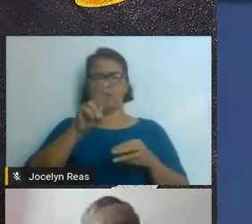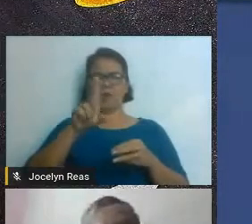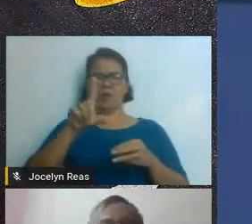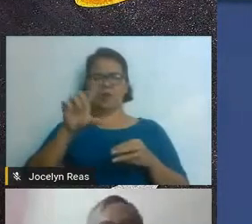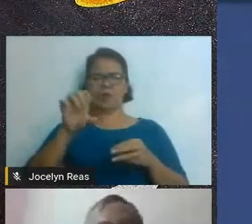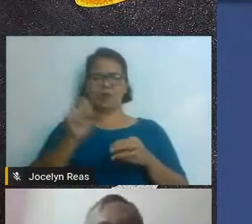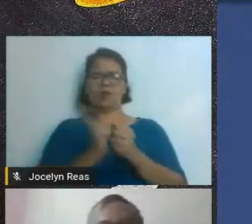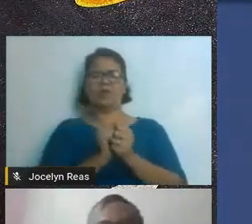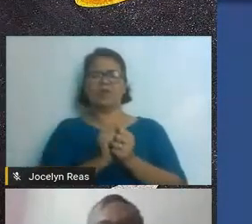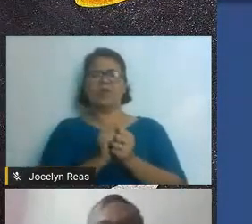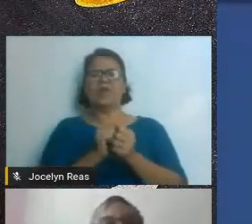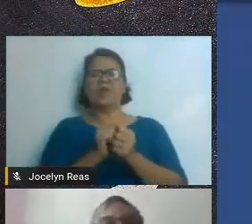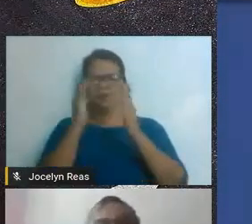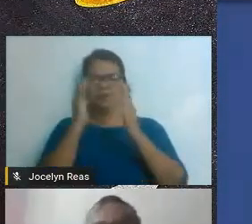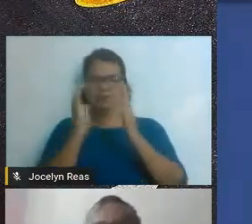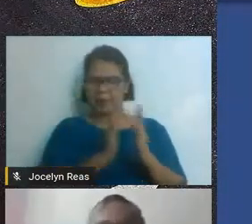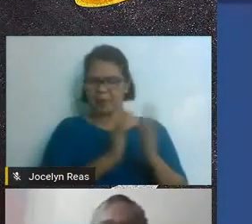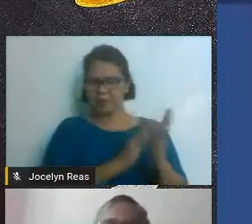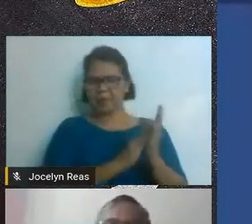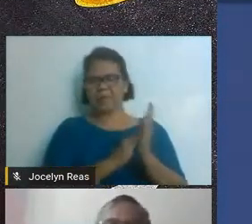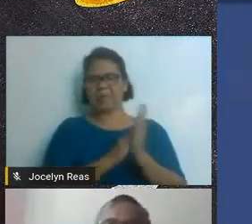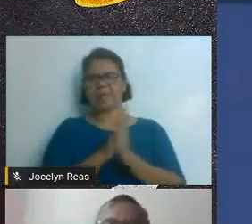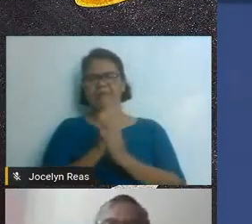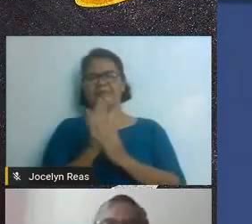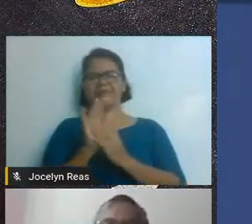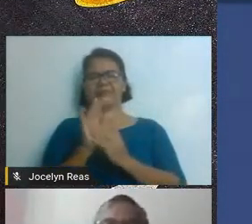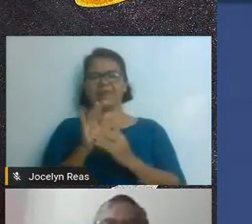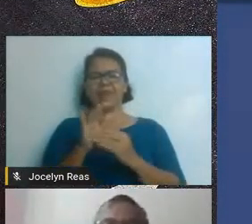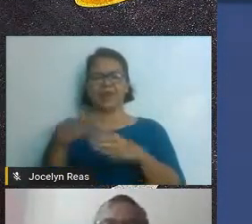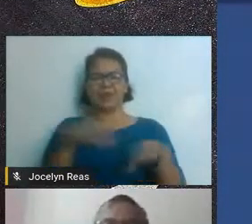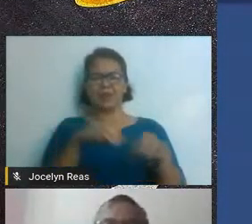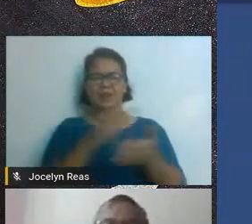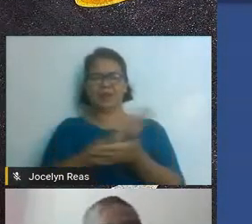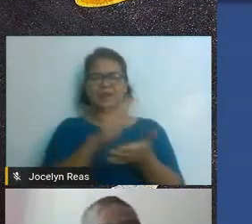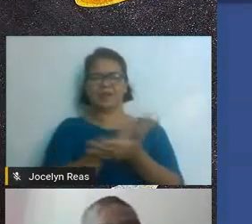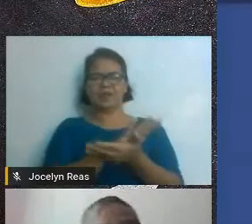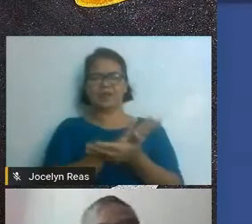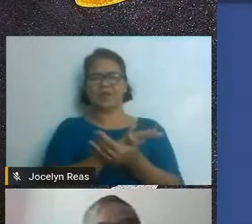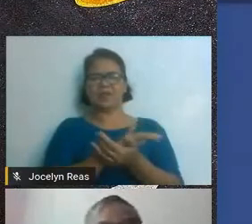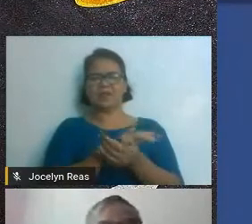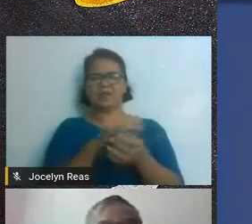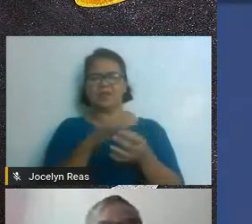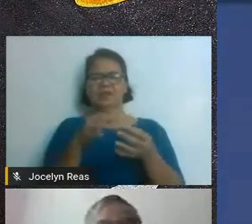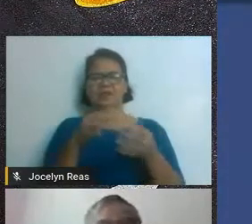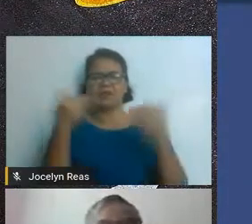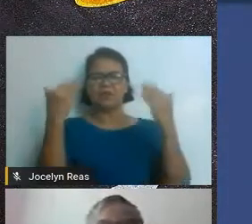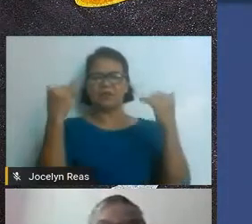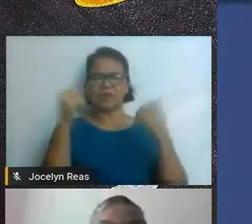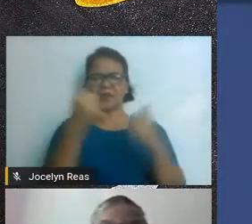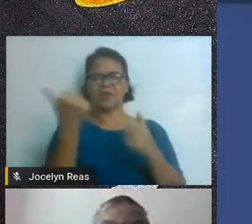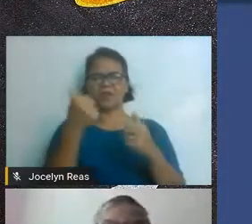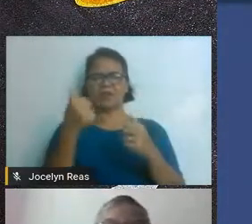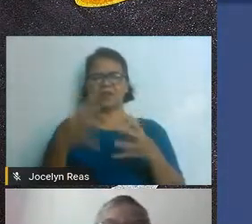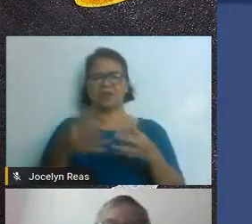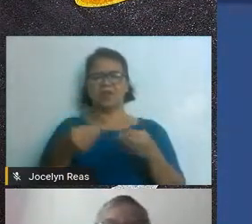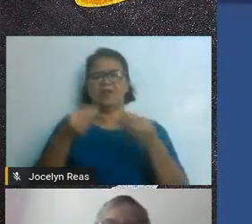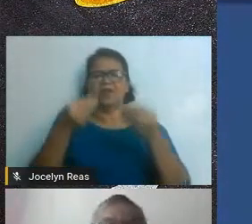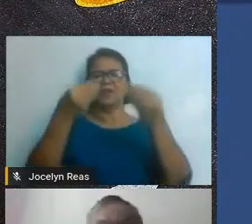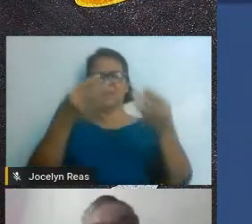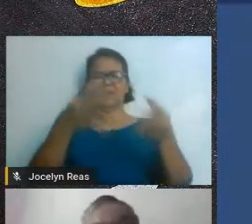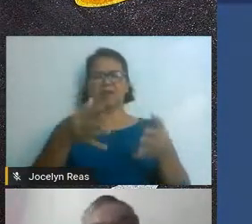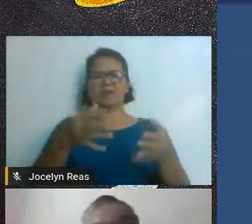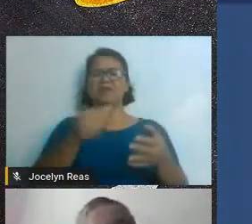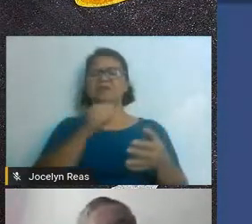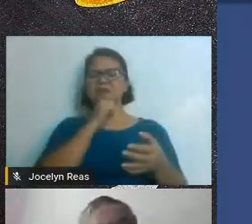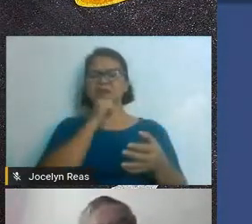people. We feel that it's unfair to expect others to deliver things when you have not invested on the